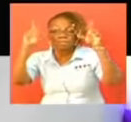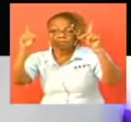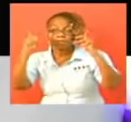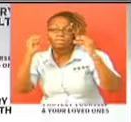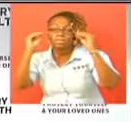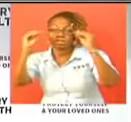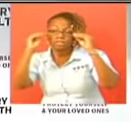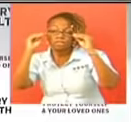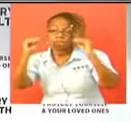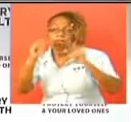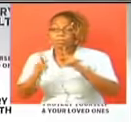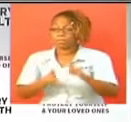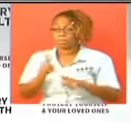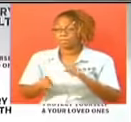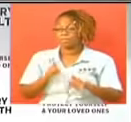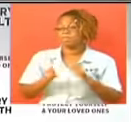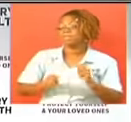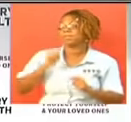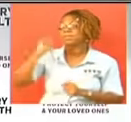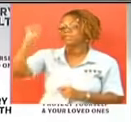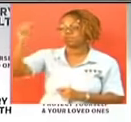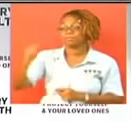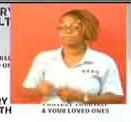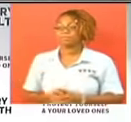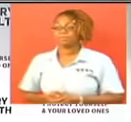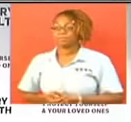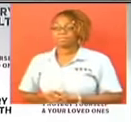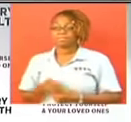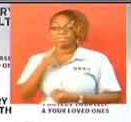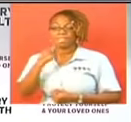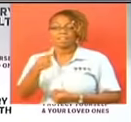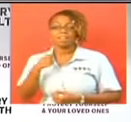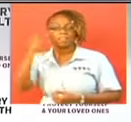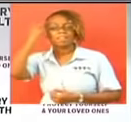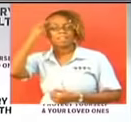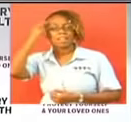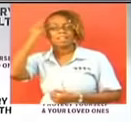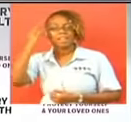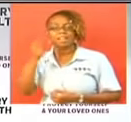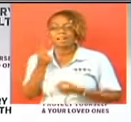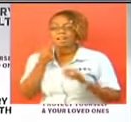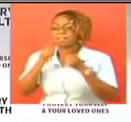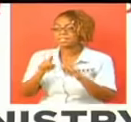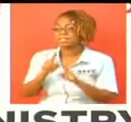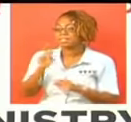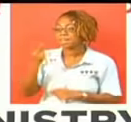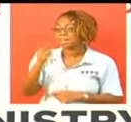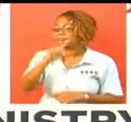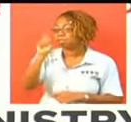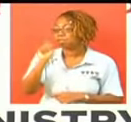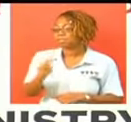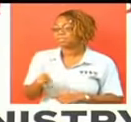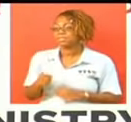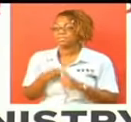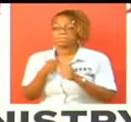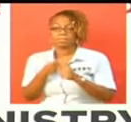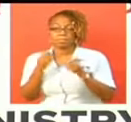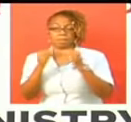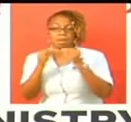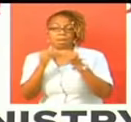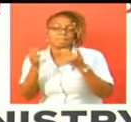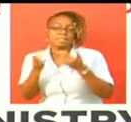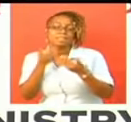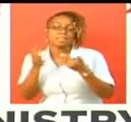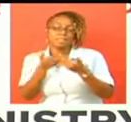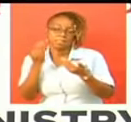Sure, no problem. Thank you. I think I'll go with the second question first because it's the easier one. So the first variant that